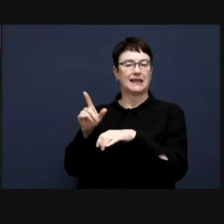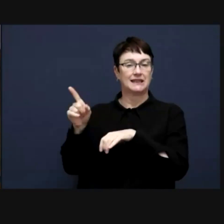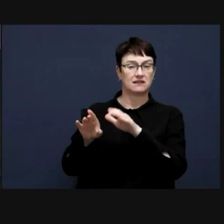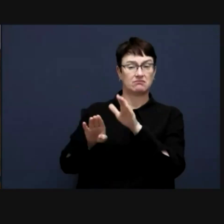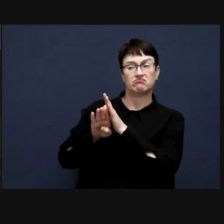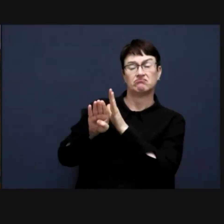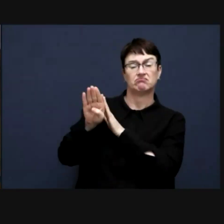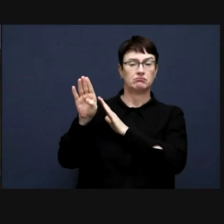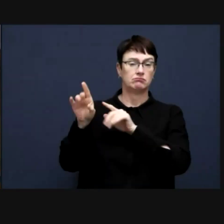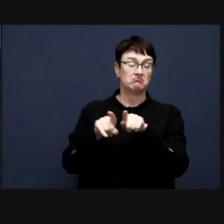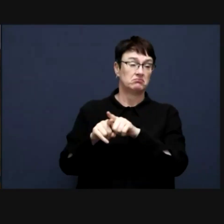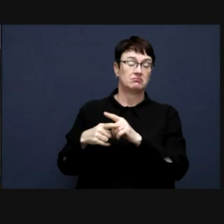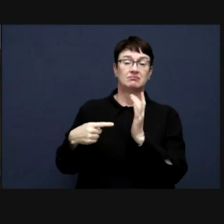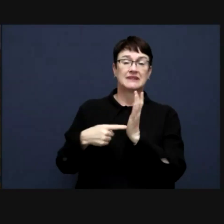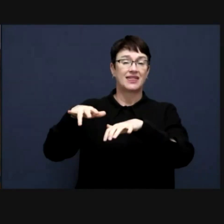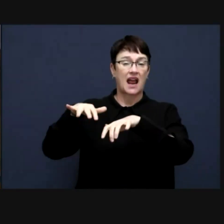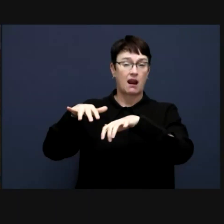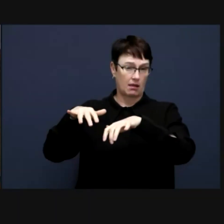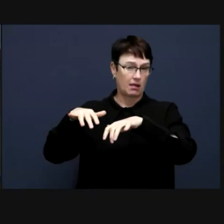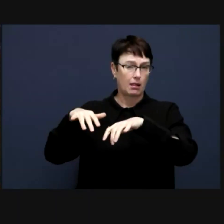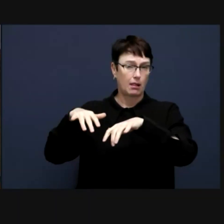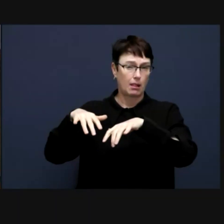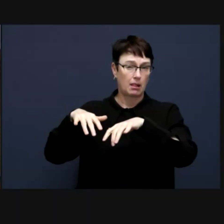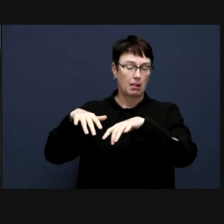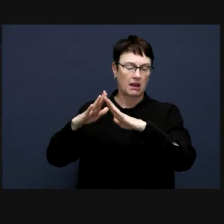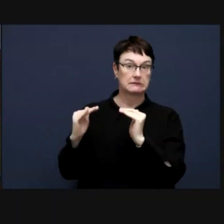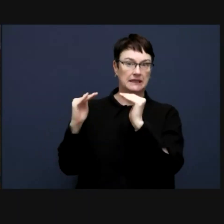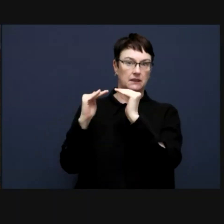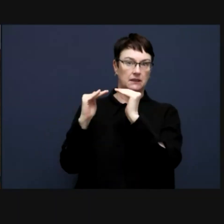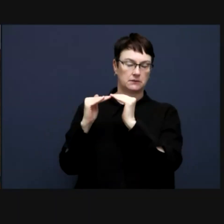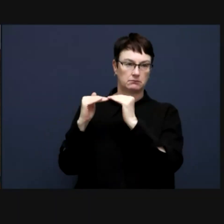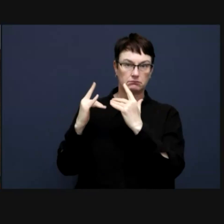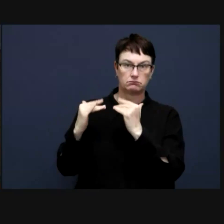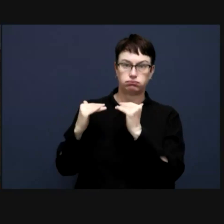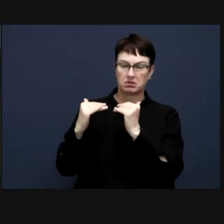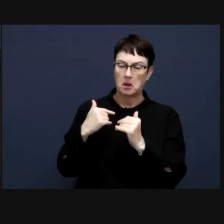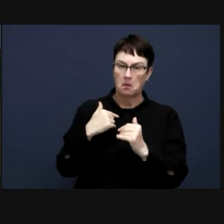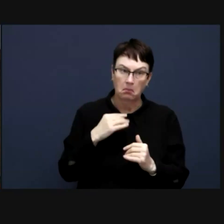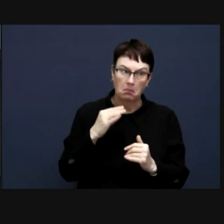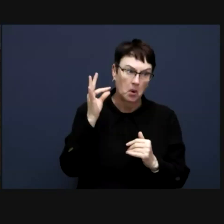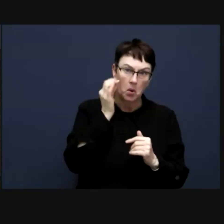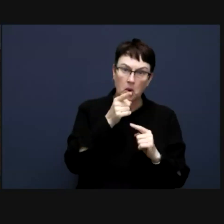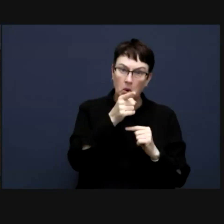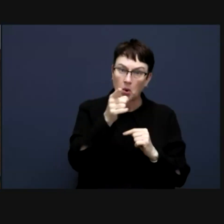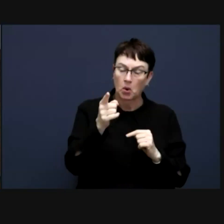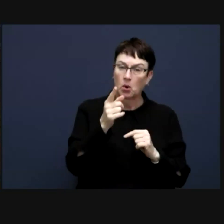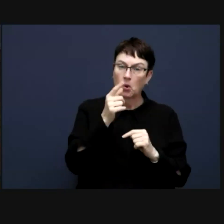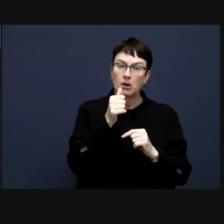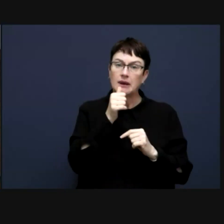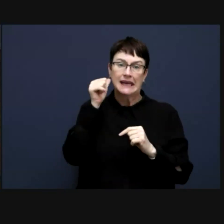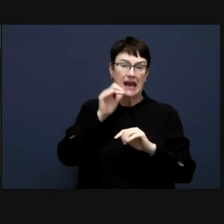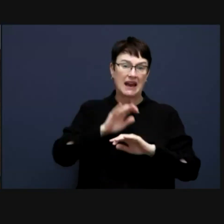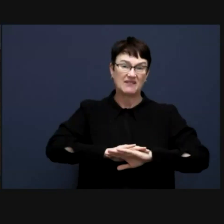example, yesterday I've heard a fantastic workshop that solved all the issues about the EN 301549. So having